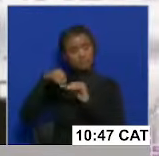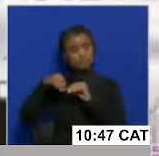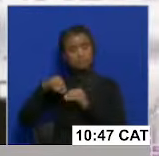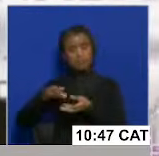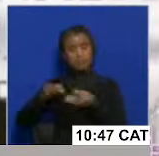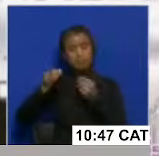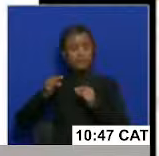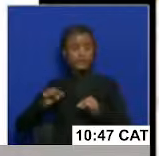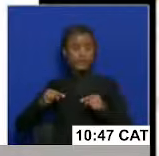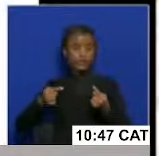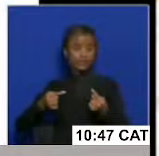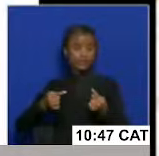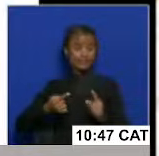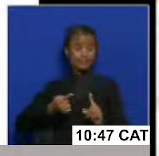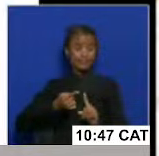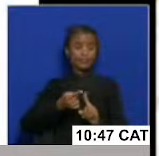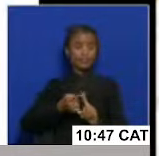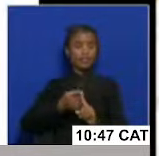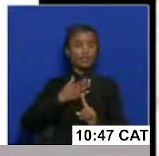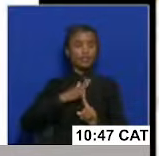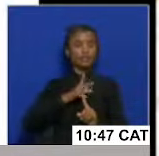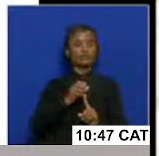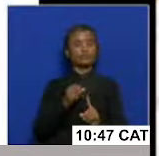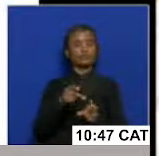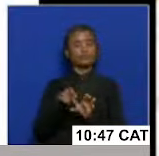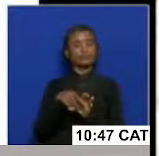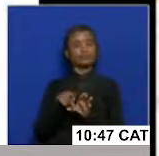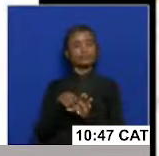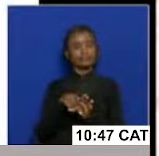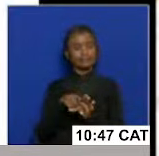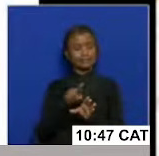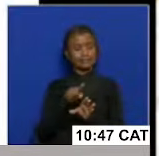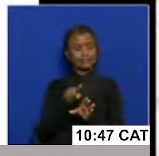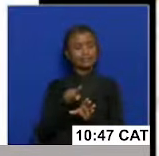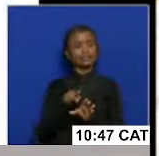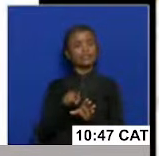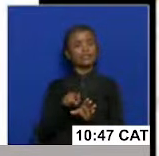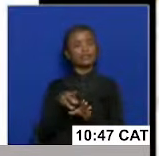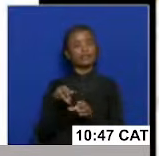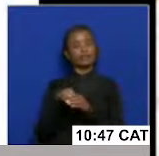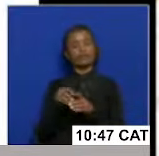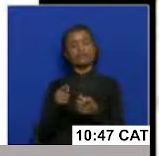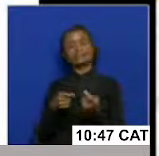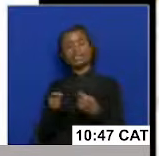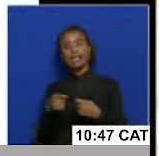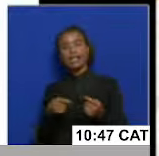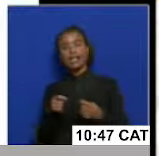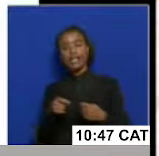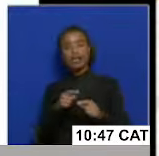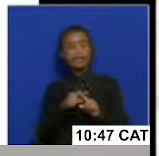to participate in the stones market, but didn't know how to do so.